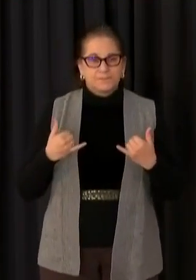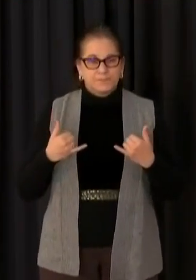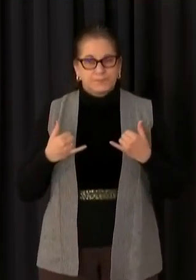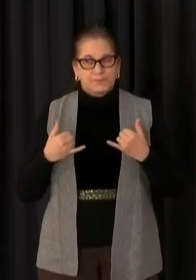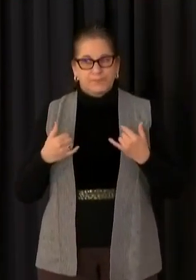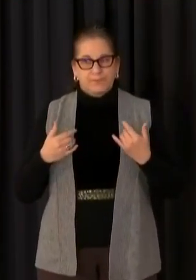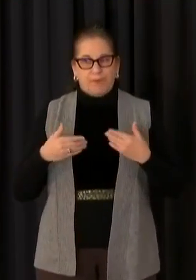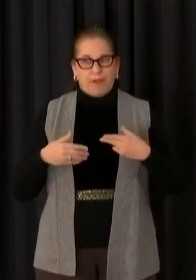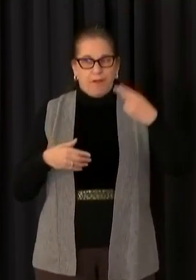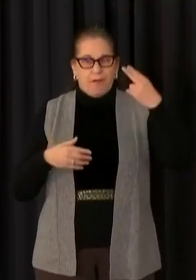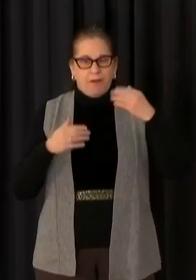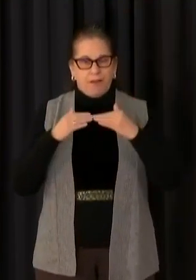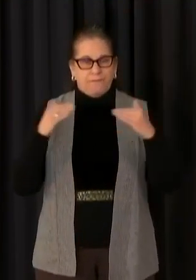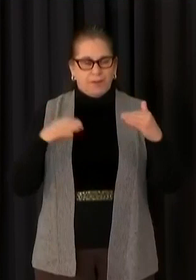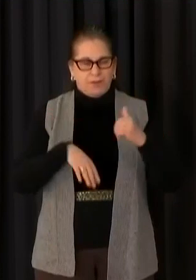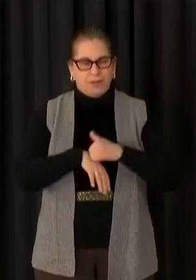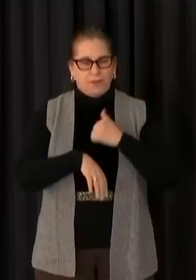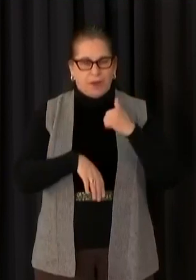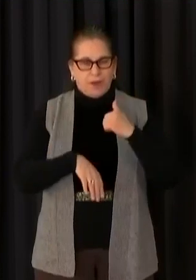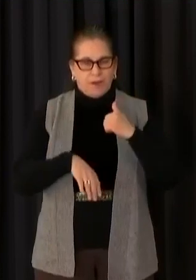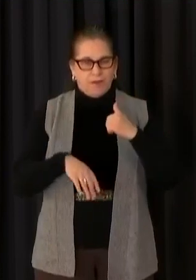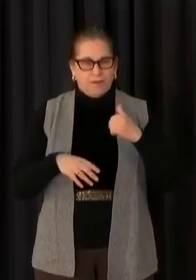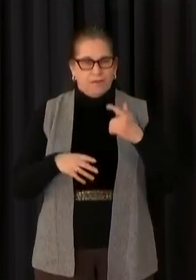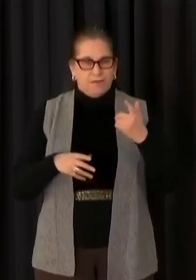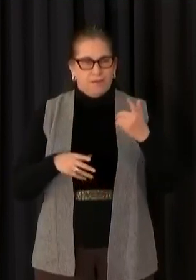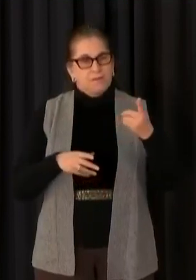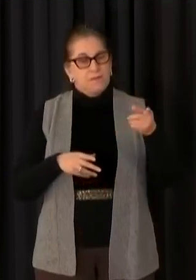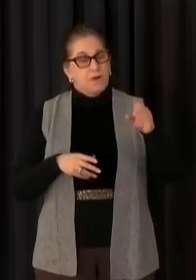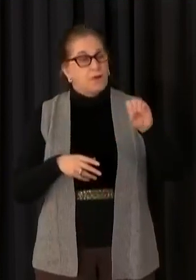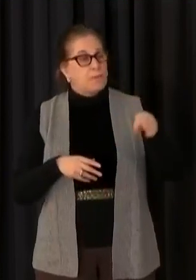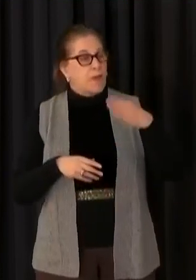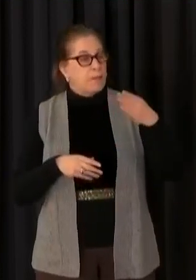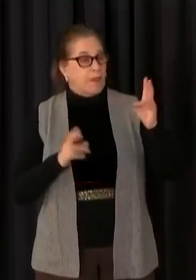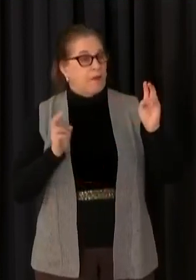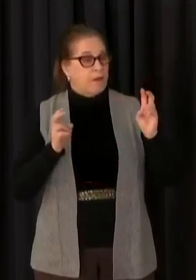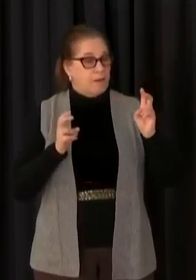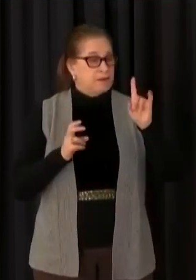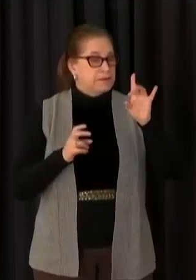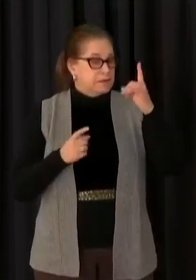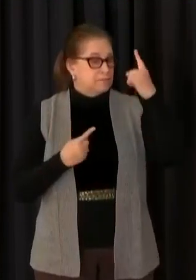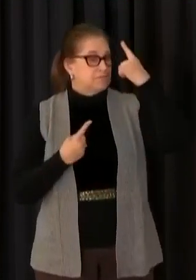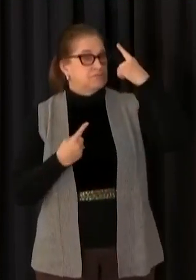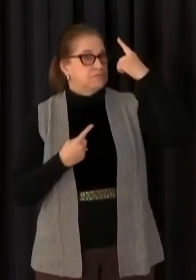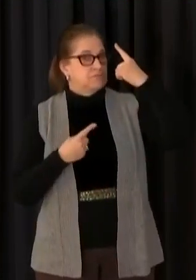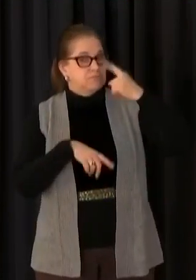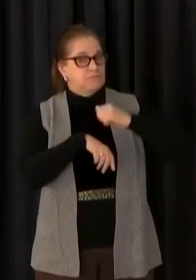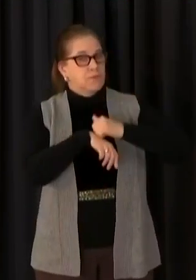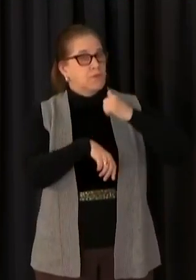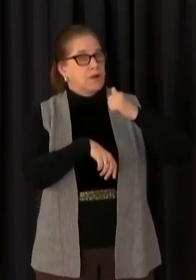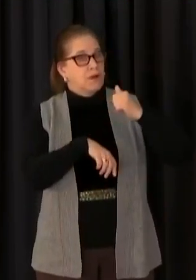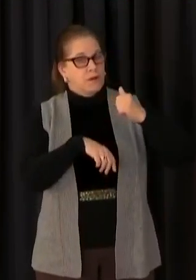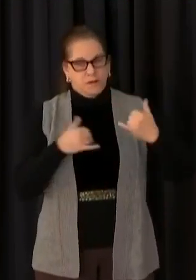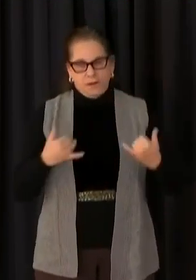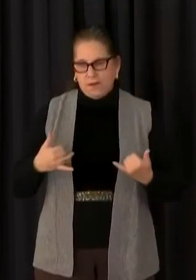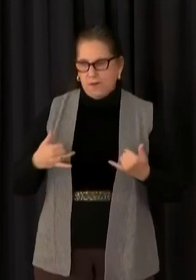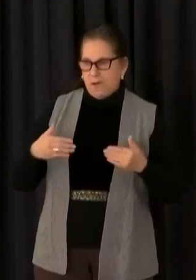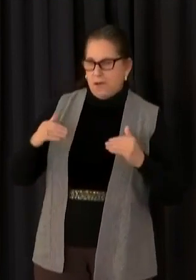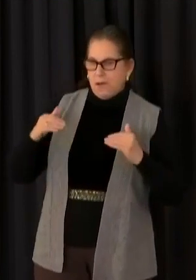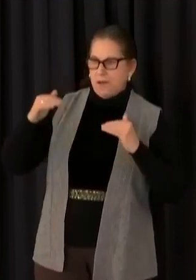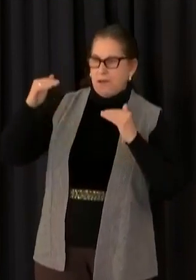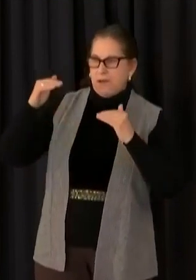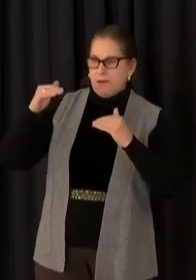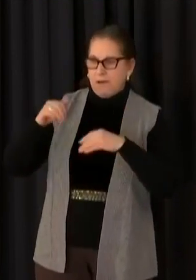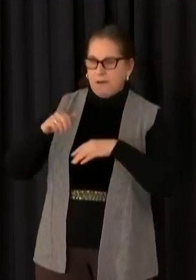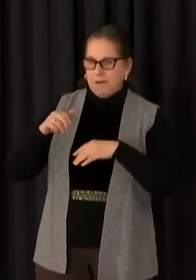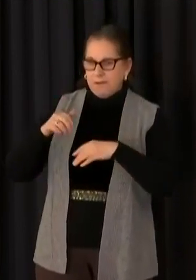against the incoming president. So there were a lot of different transportation impacts in and